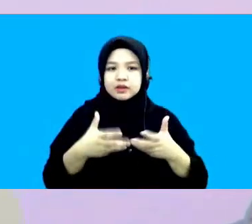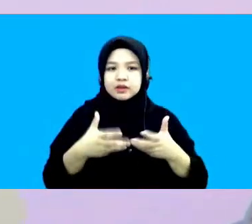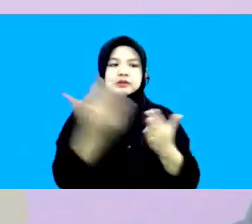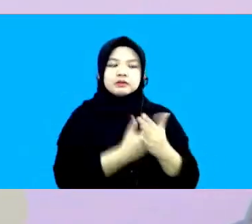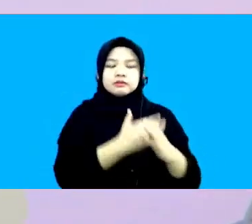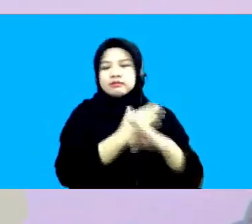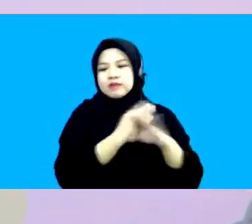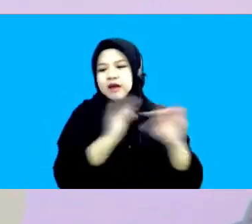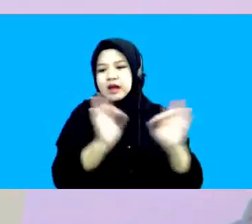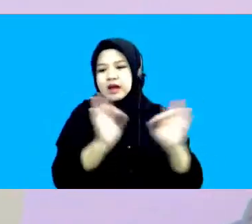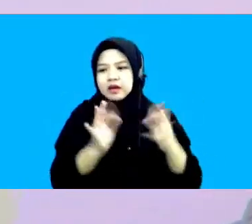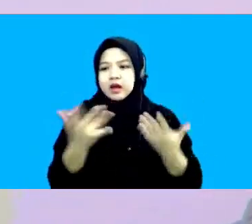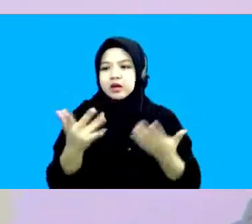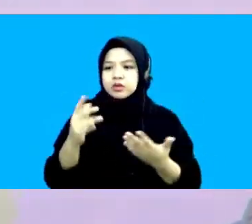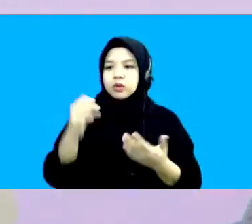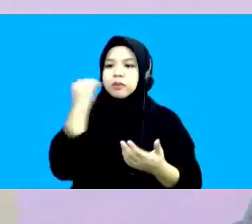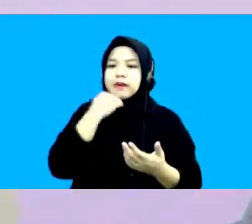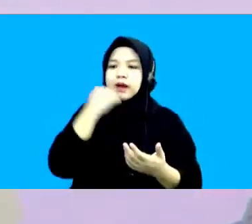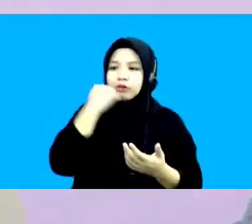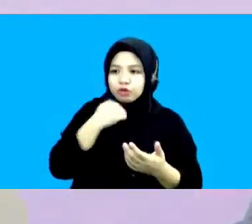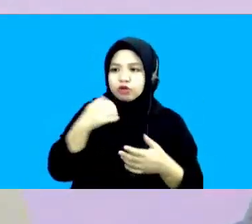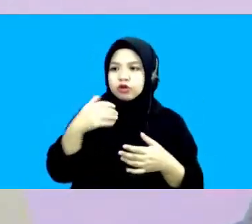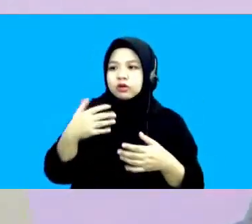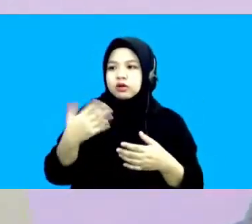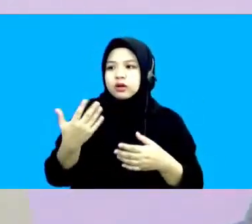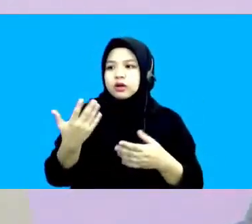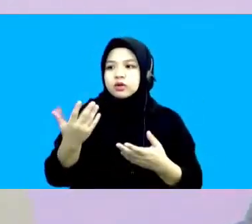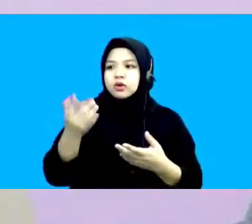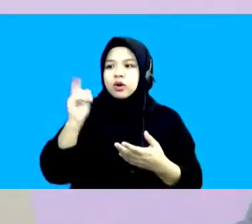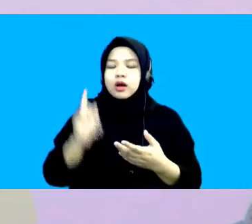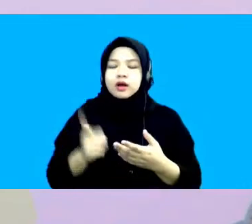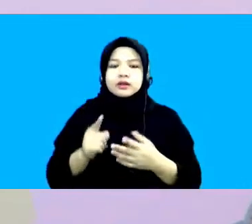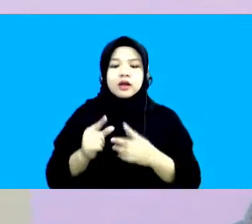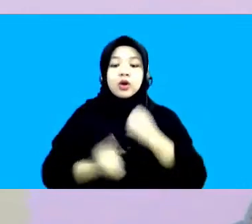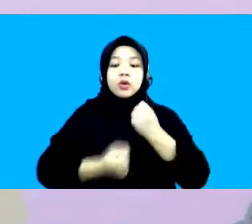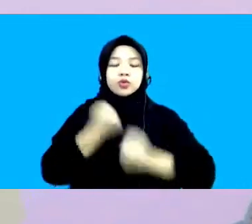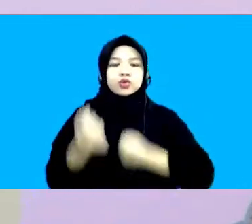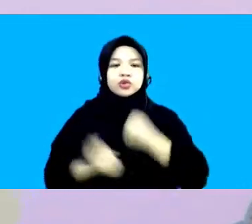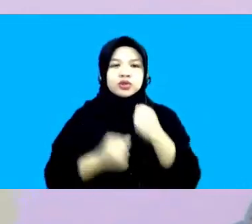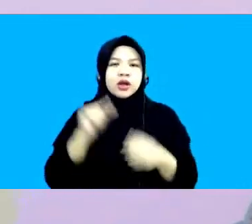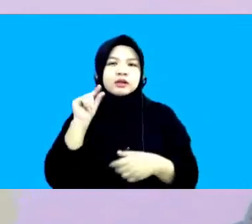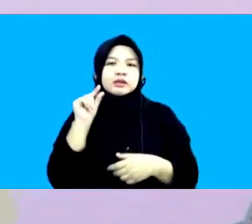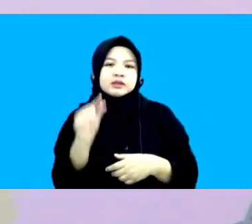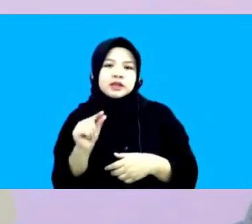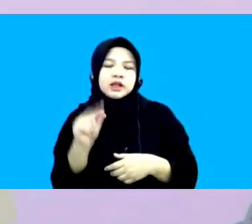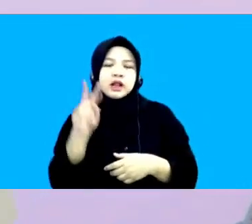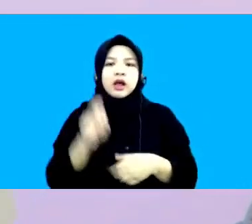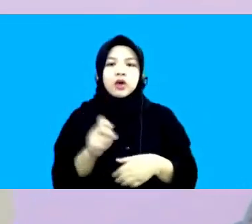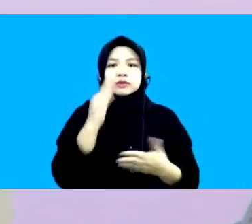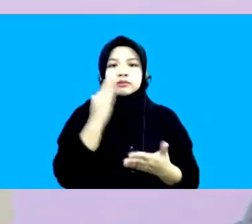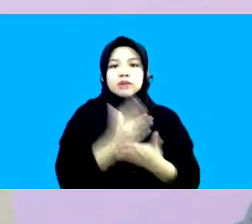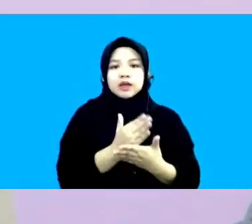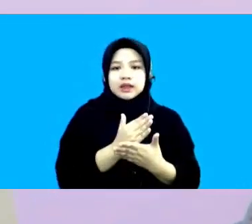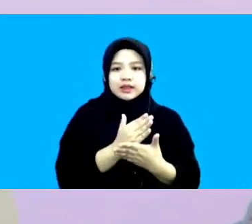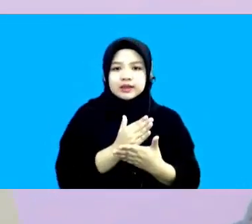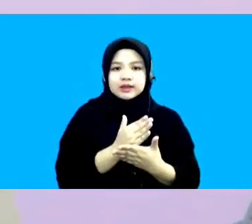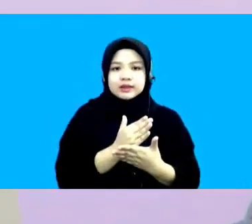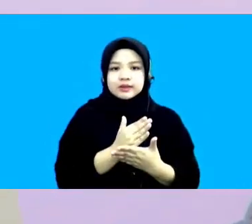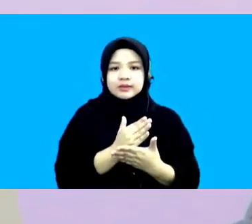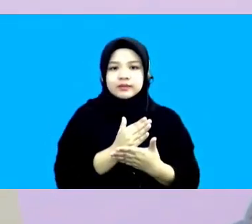it's upgradable technology. It has been upgraded, as you saw, with M1 or M2 if you have cardinal